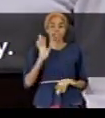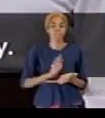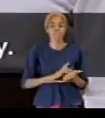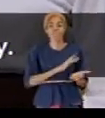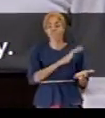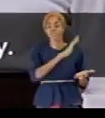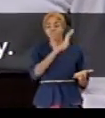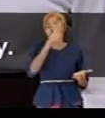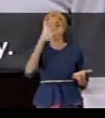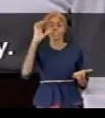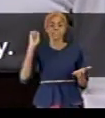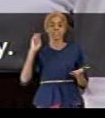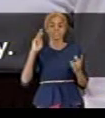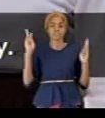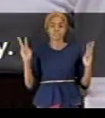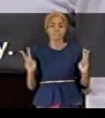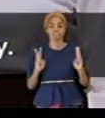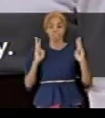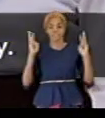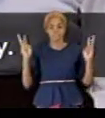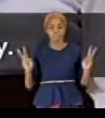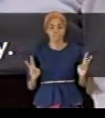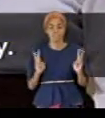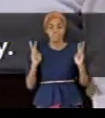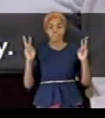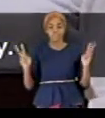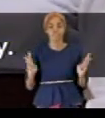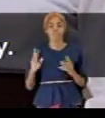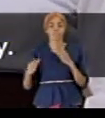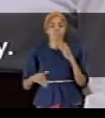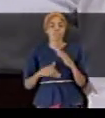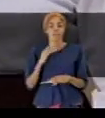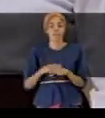a glorious victory.